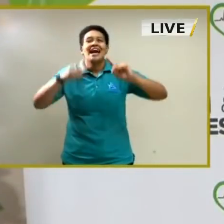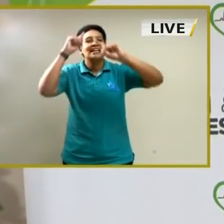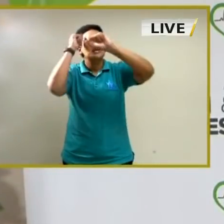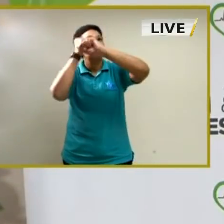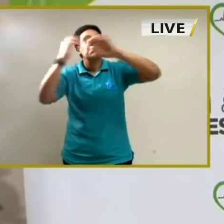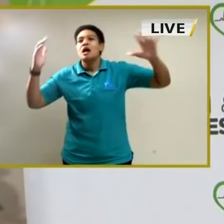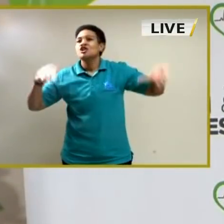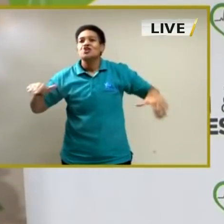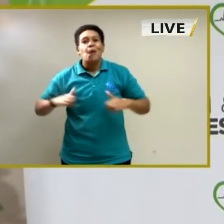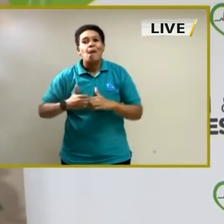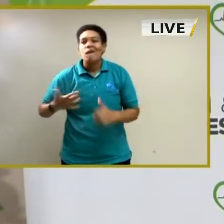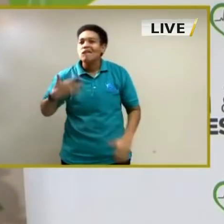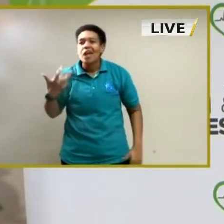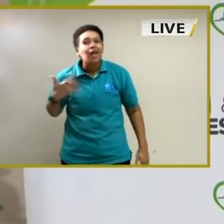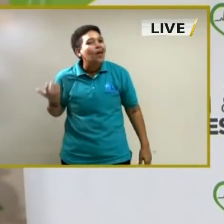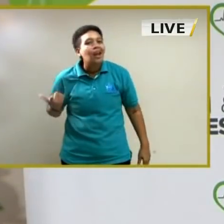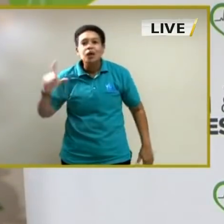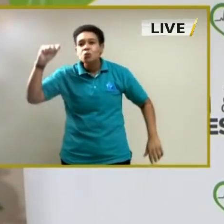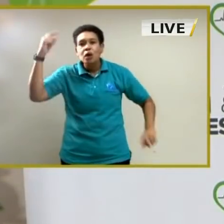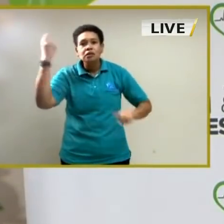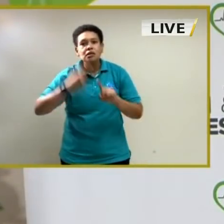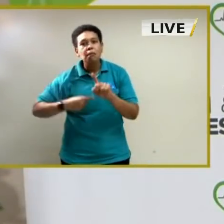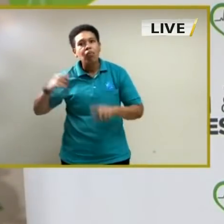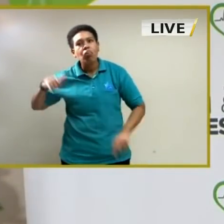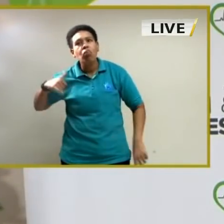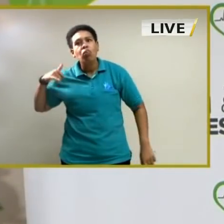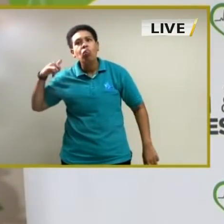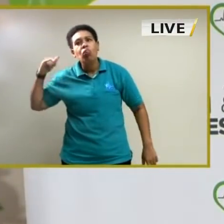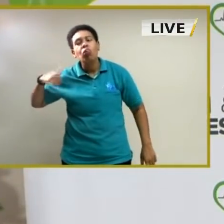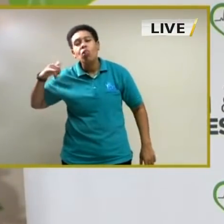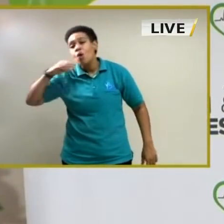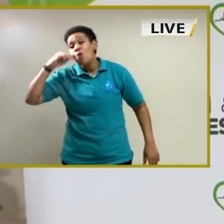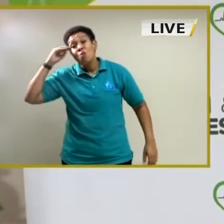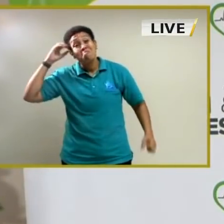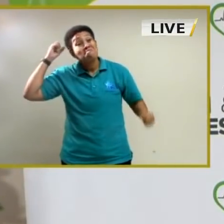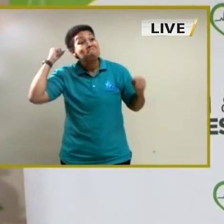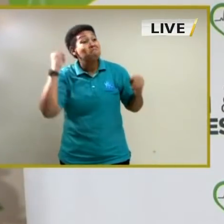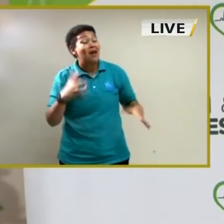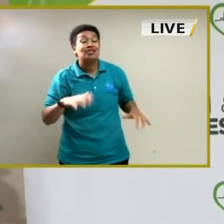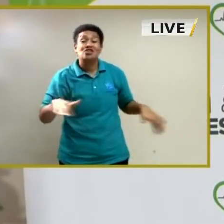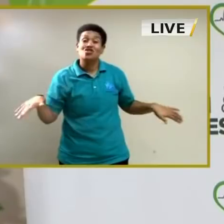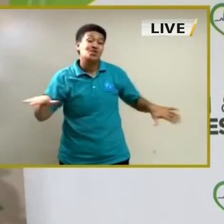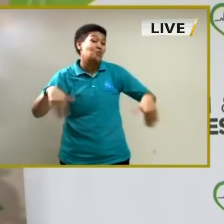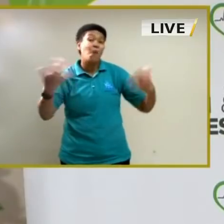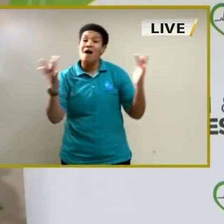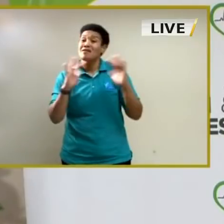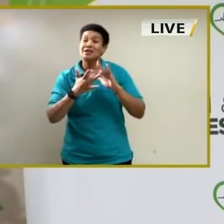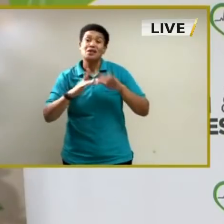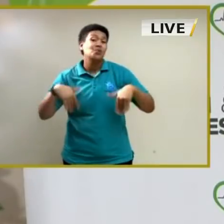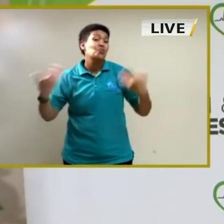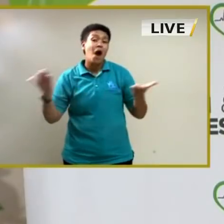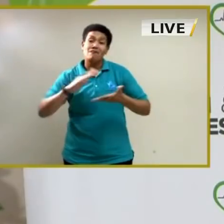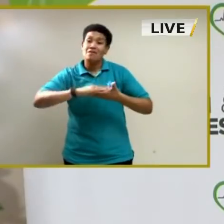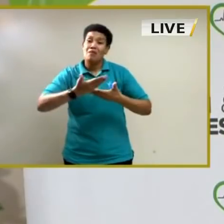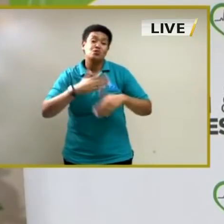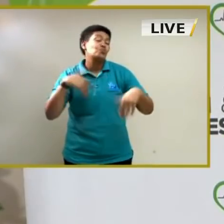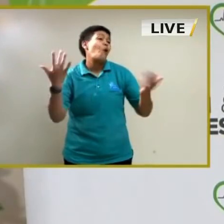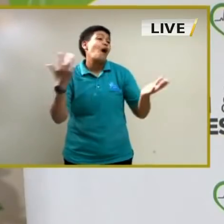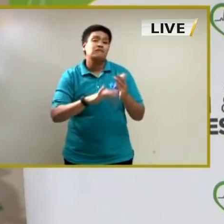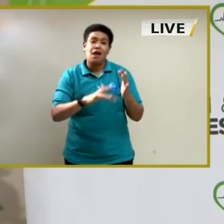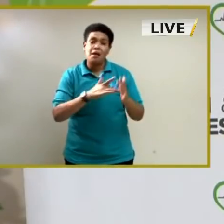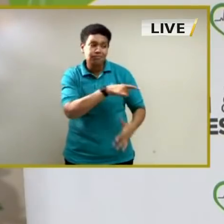vast number of them would have been unable to because of the lack of equipment or connectivity.